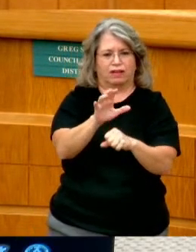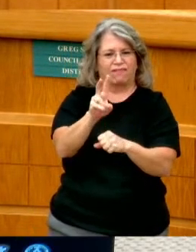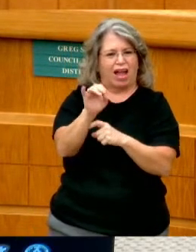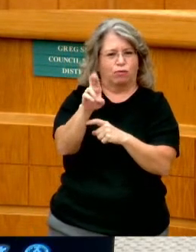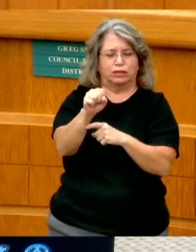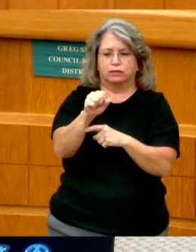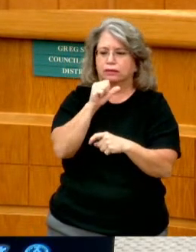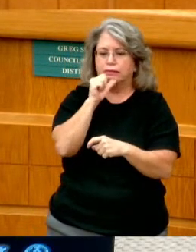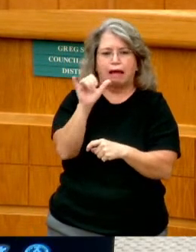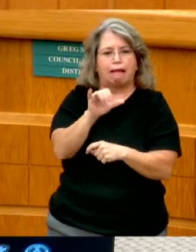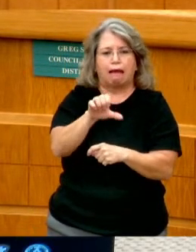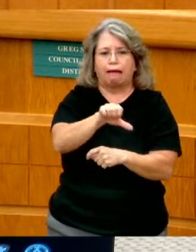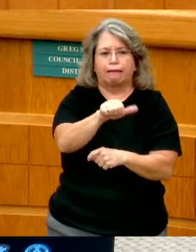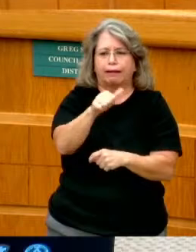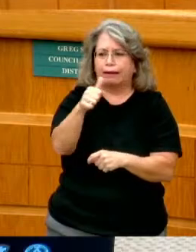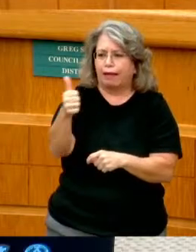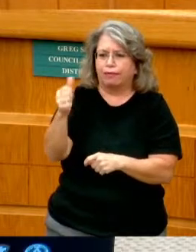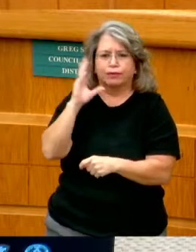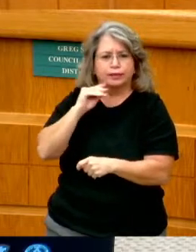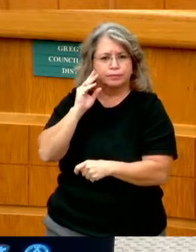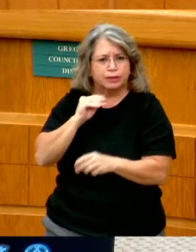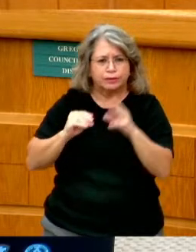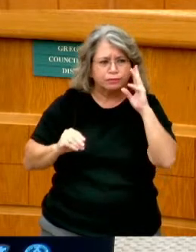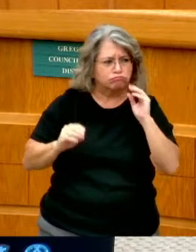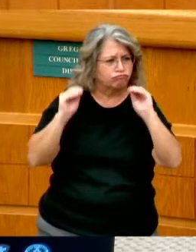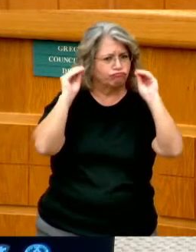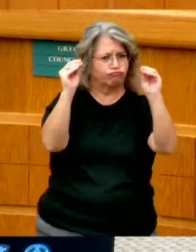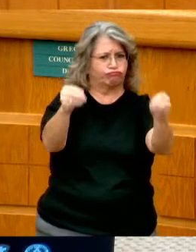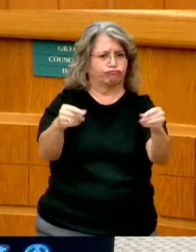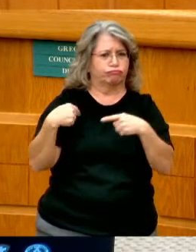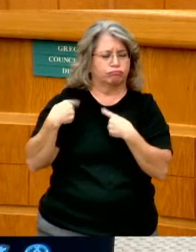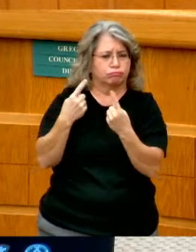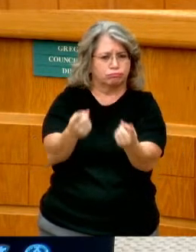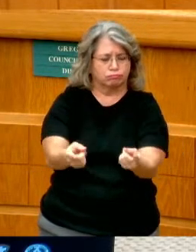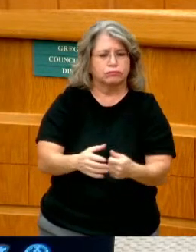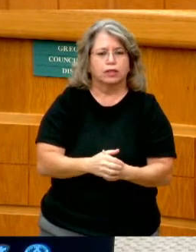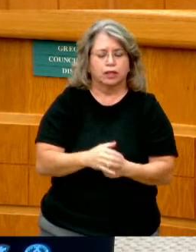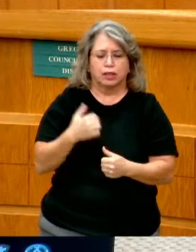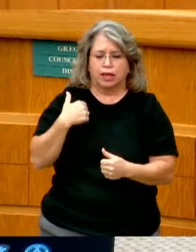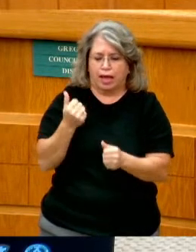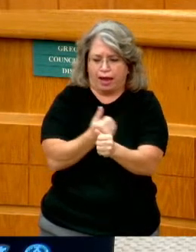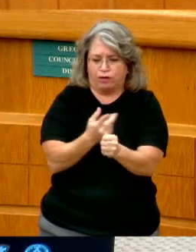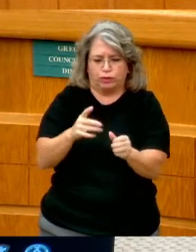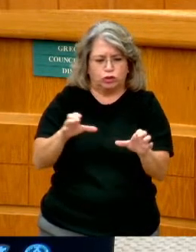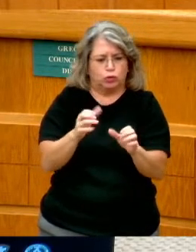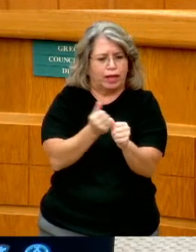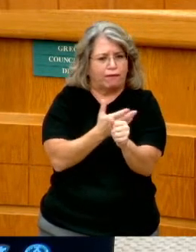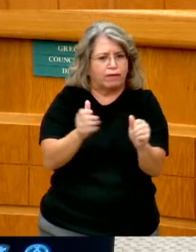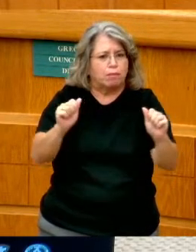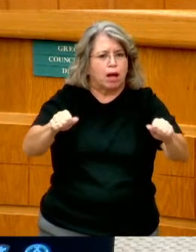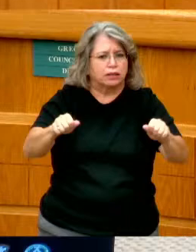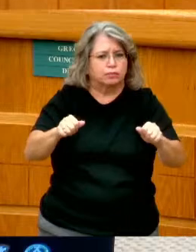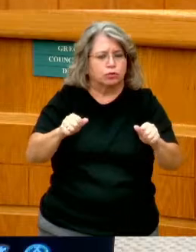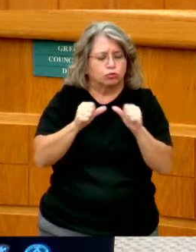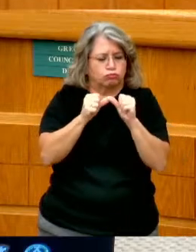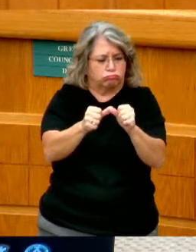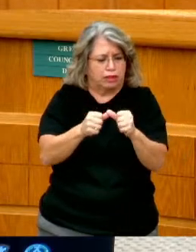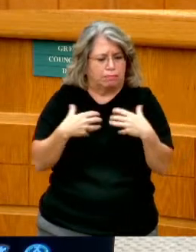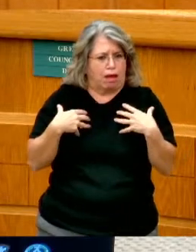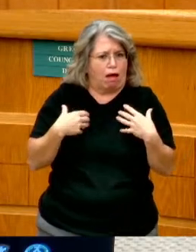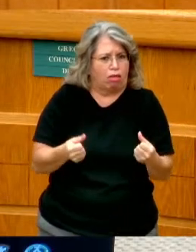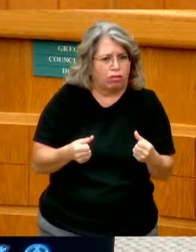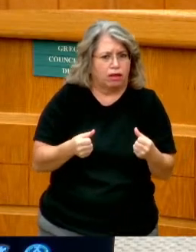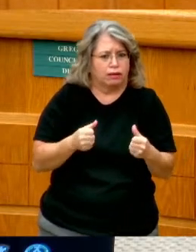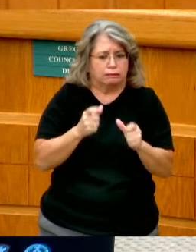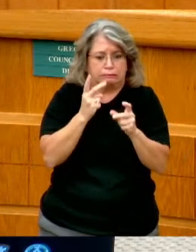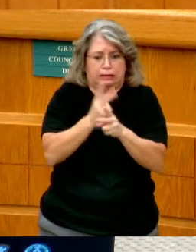are all doing everything we can to stay healthy and even alive. The most difficult thing about a new virus is just